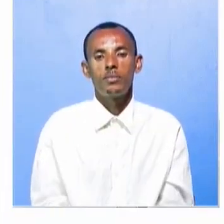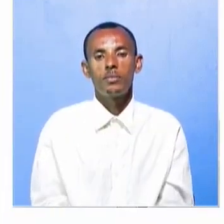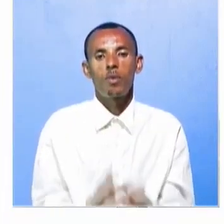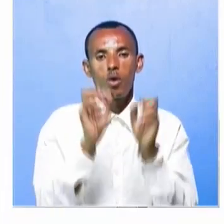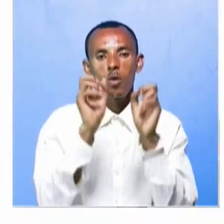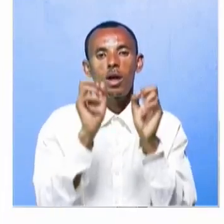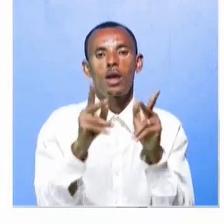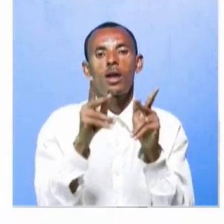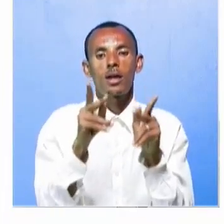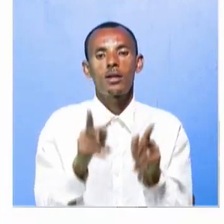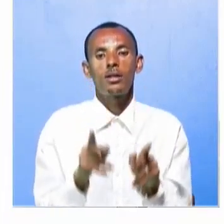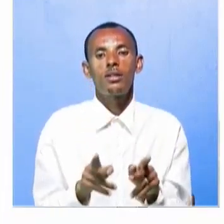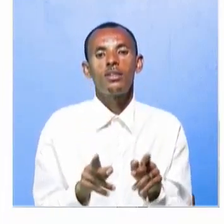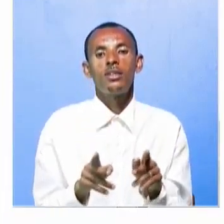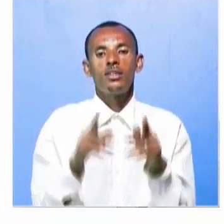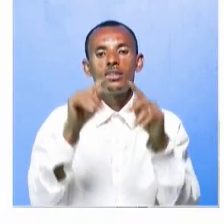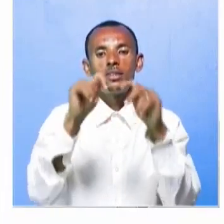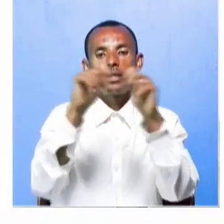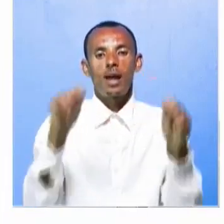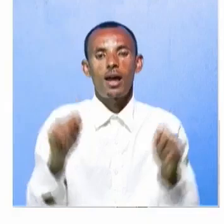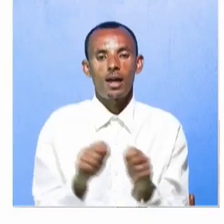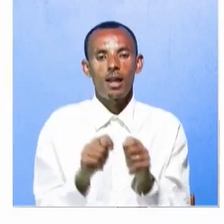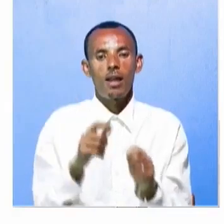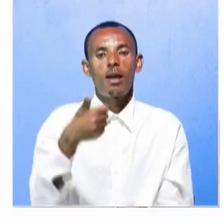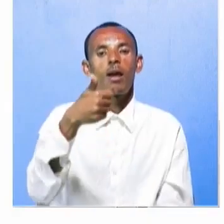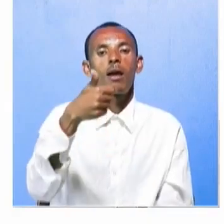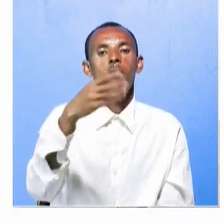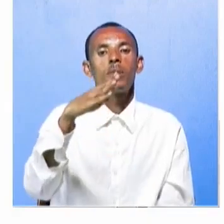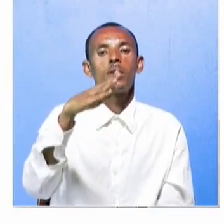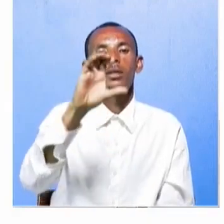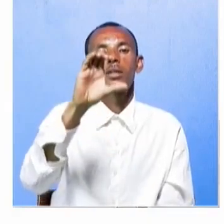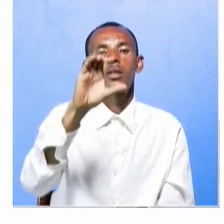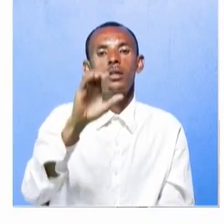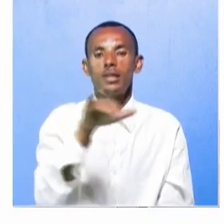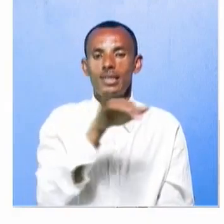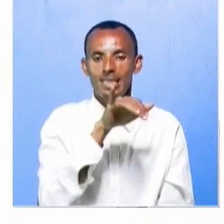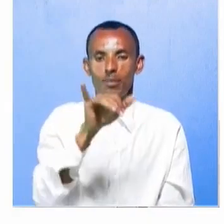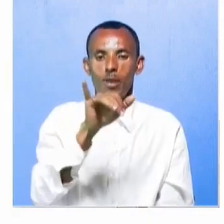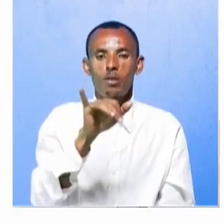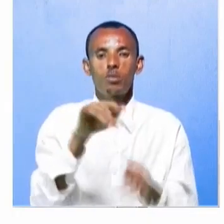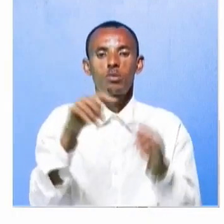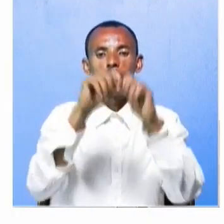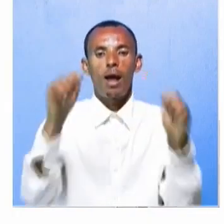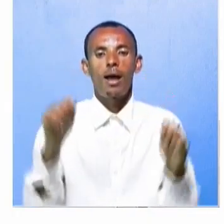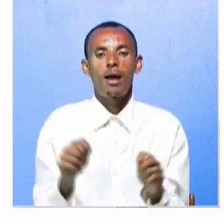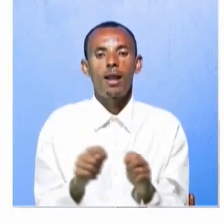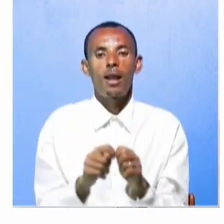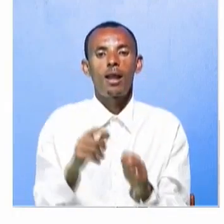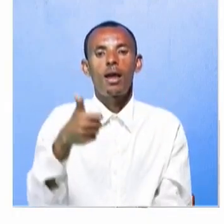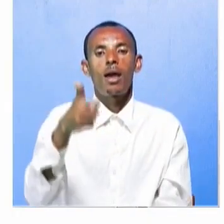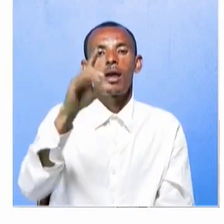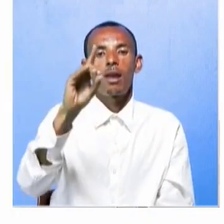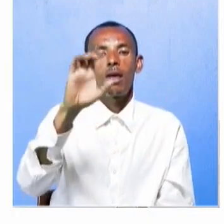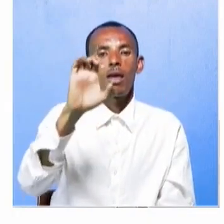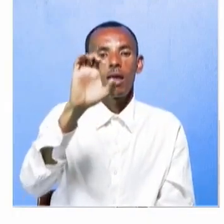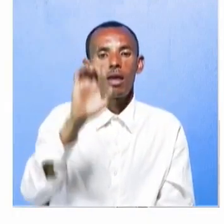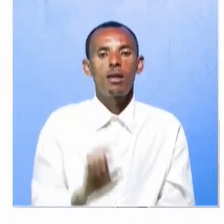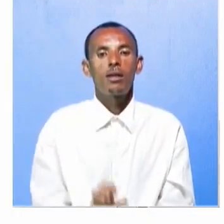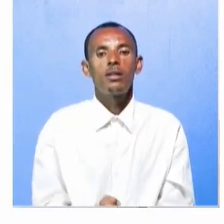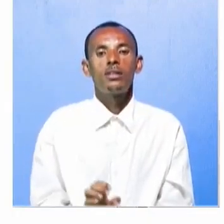Okay, triangle ABC is similar to triangle ADE